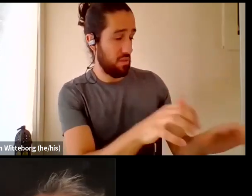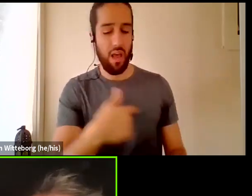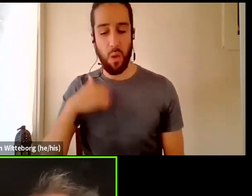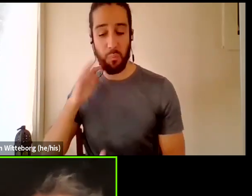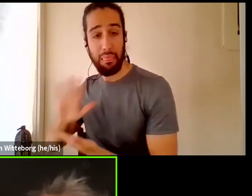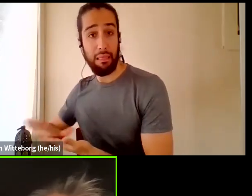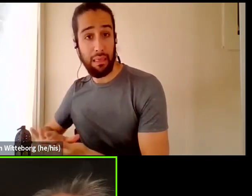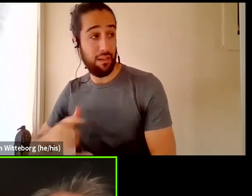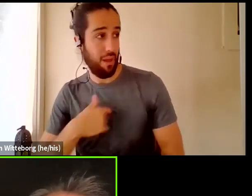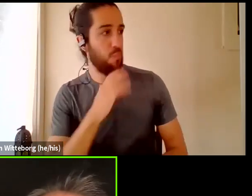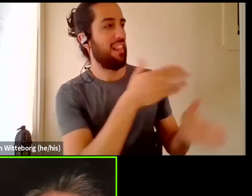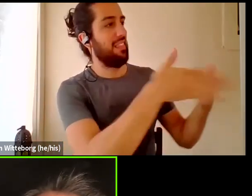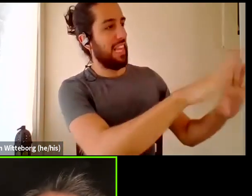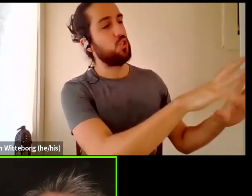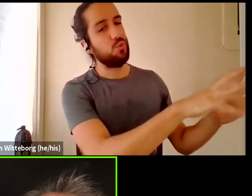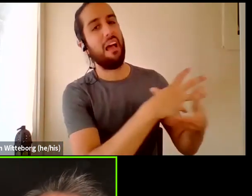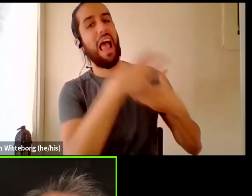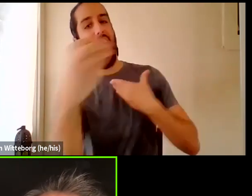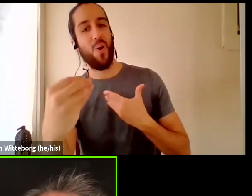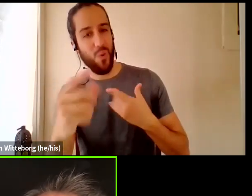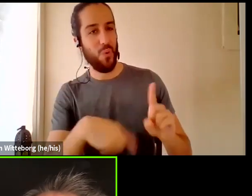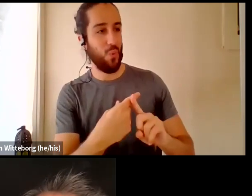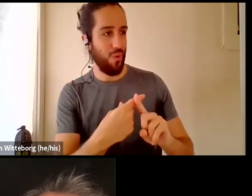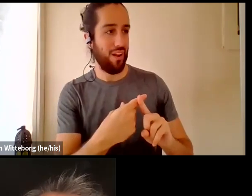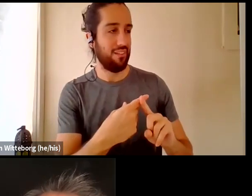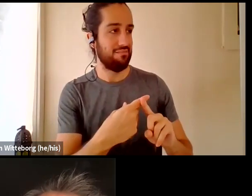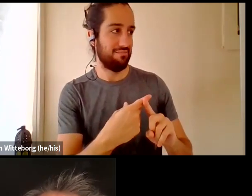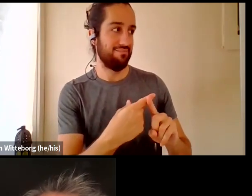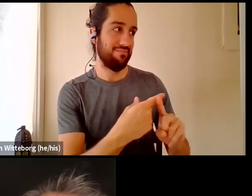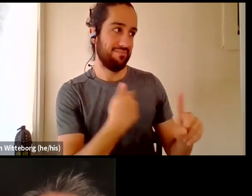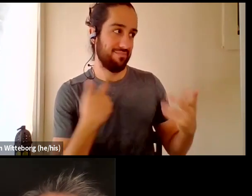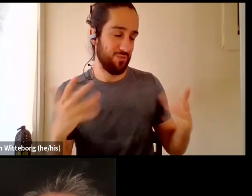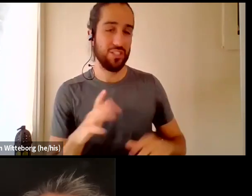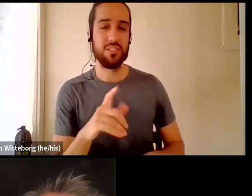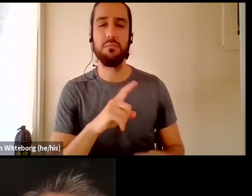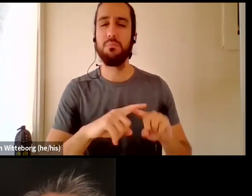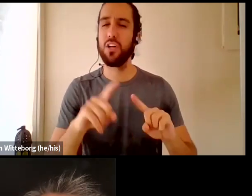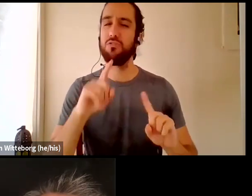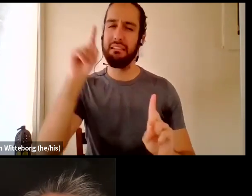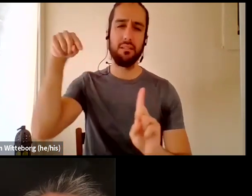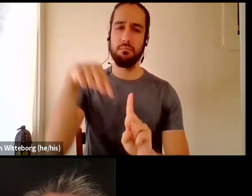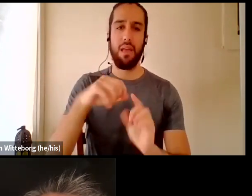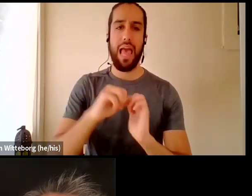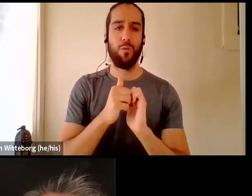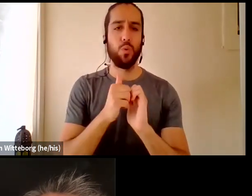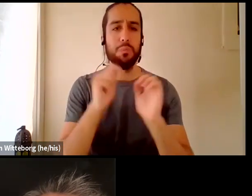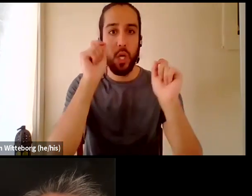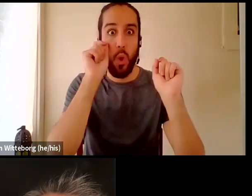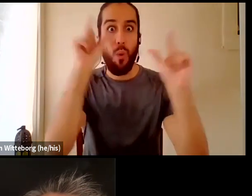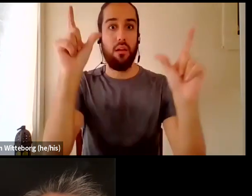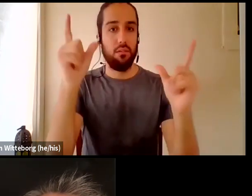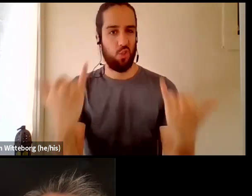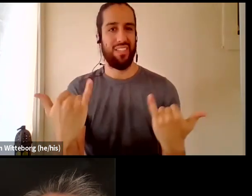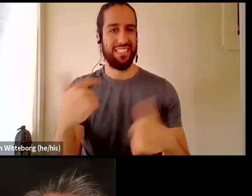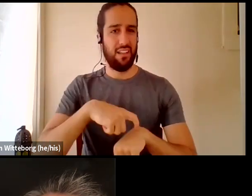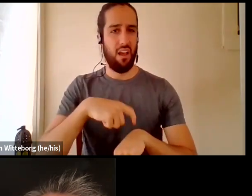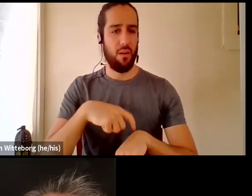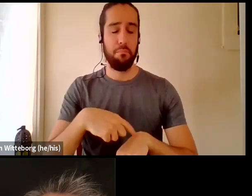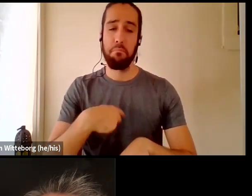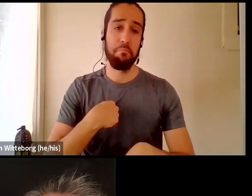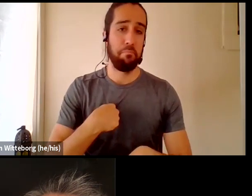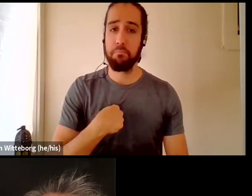this is over. But it's like how to be awake during this time. And, you know, I can't say that I have the answers. I'm